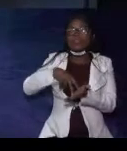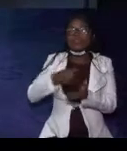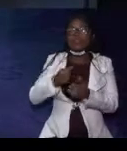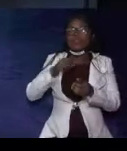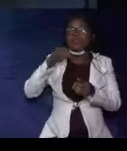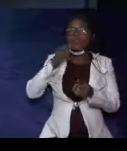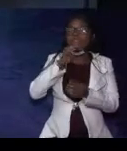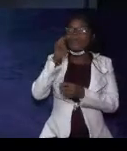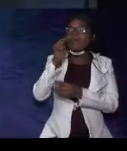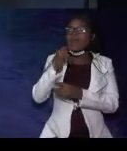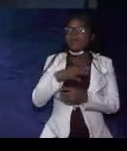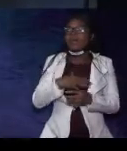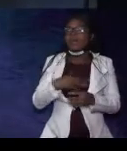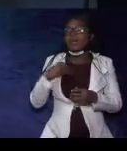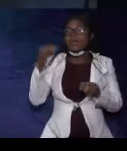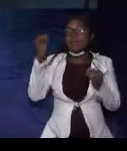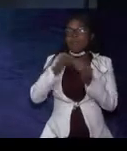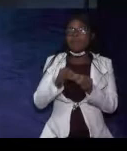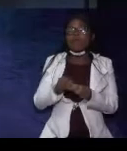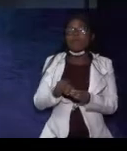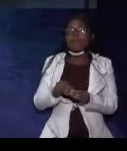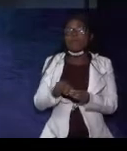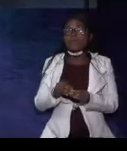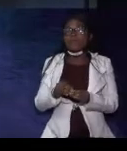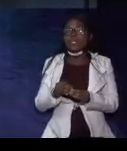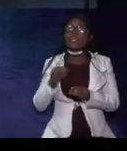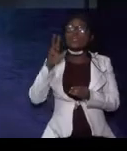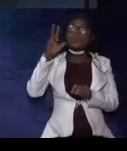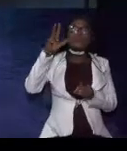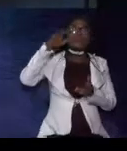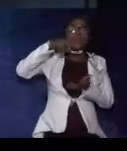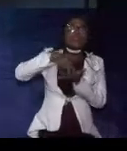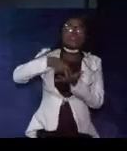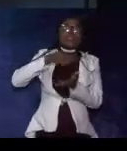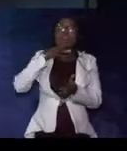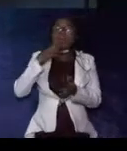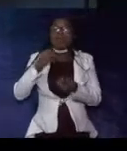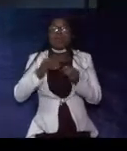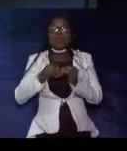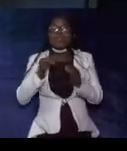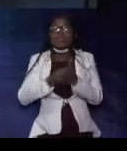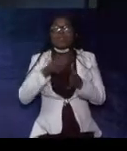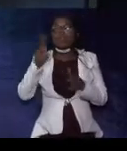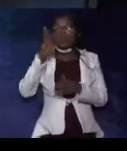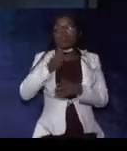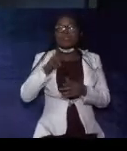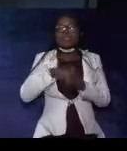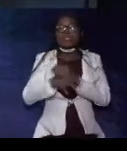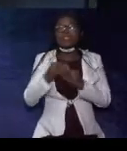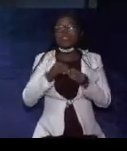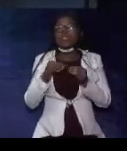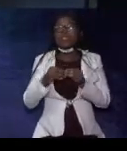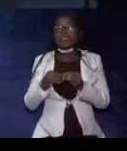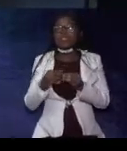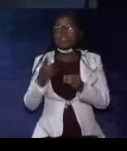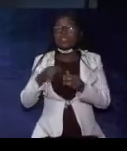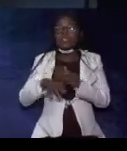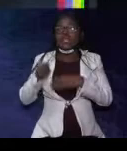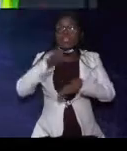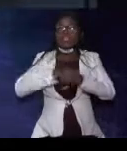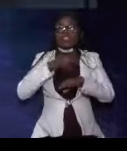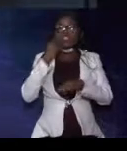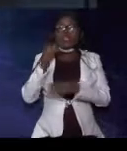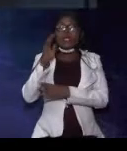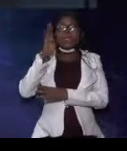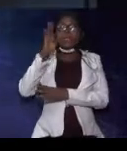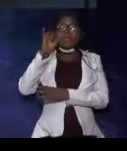8 trillion naira or 9 trillion naira sometimes. So trillions are numbers that you use in budgets, for